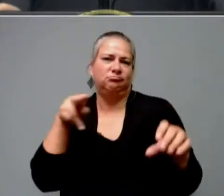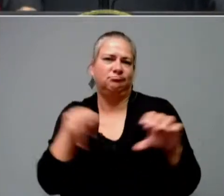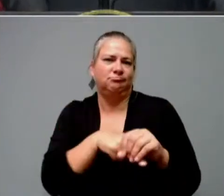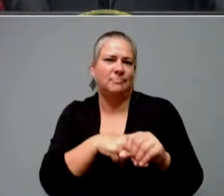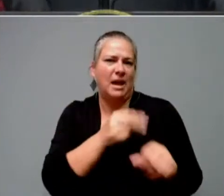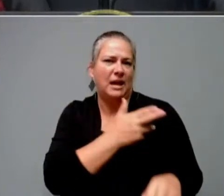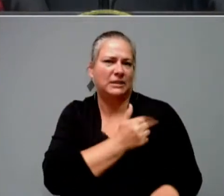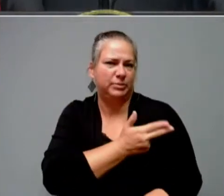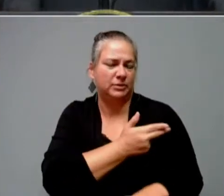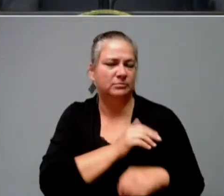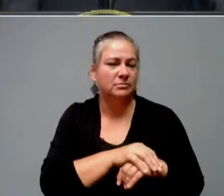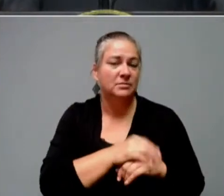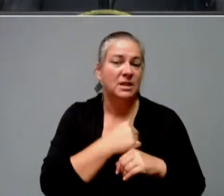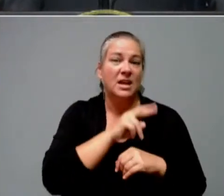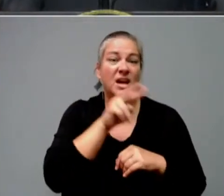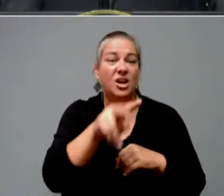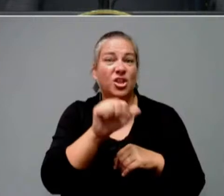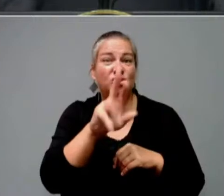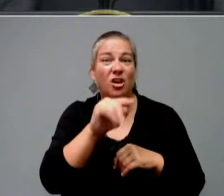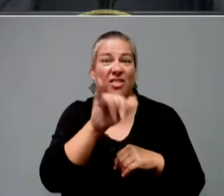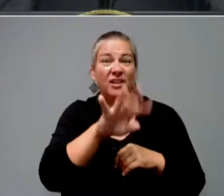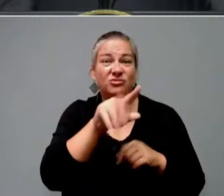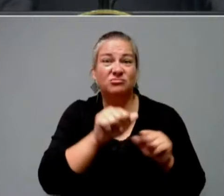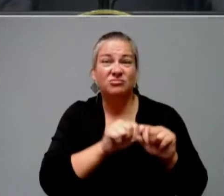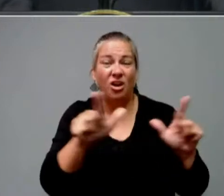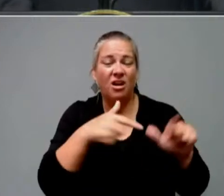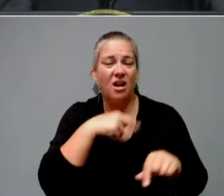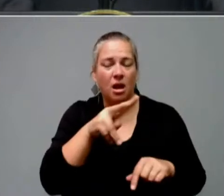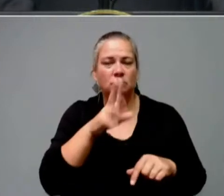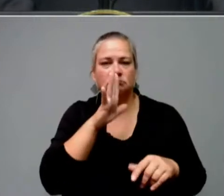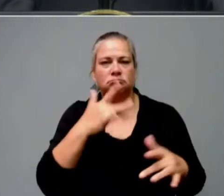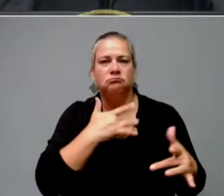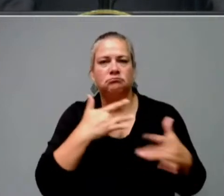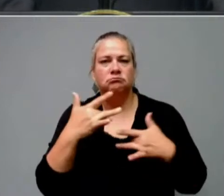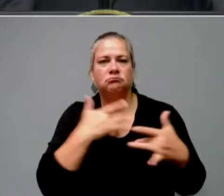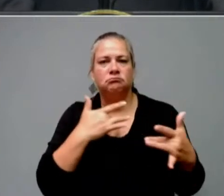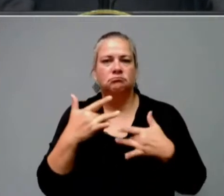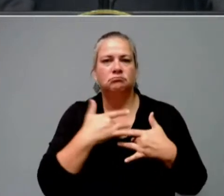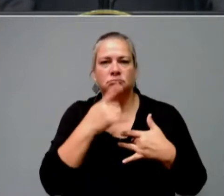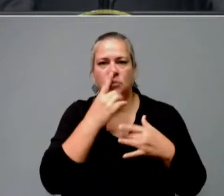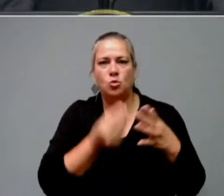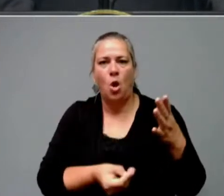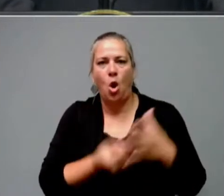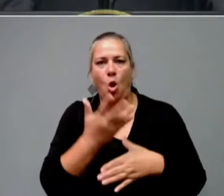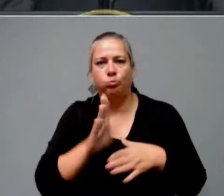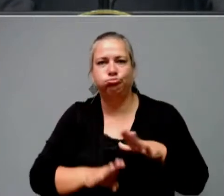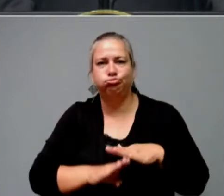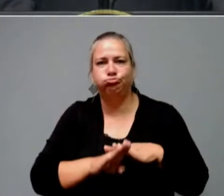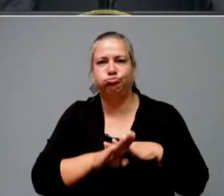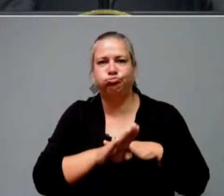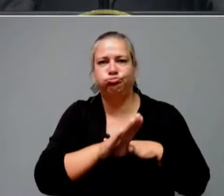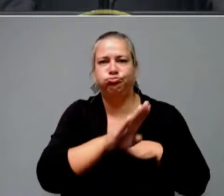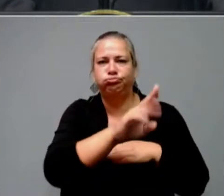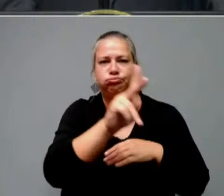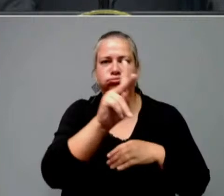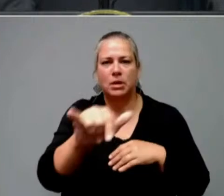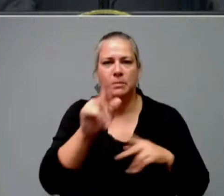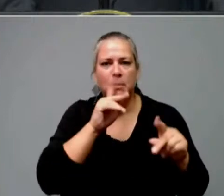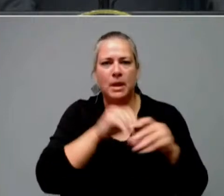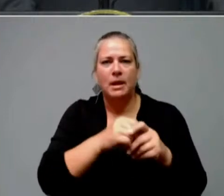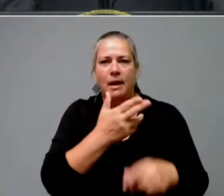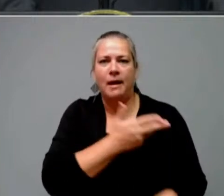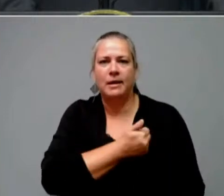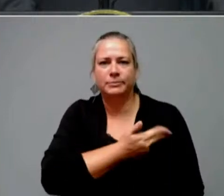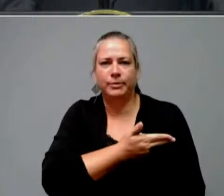than what we have shown. What you see is exponential growth, and the number of Kentuckians in the hospital with COVID, meaning